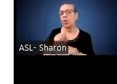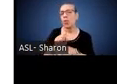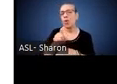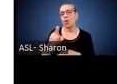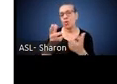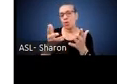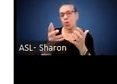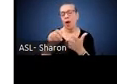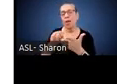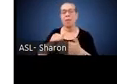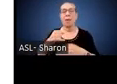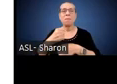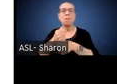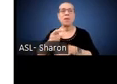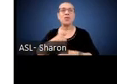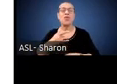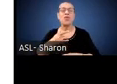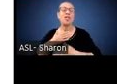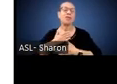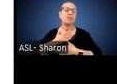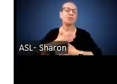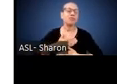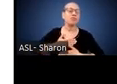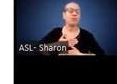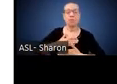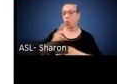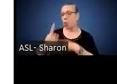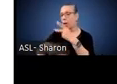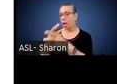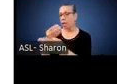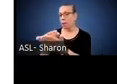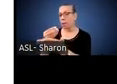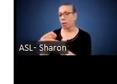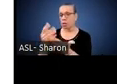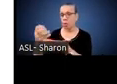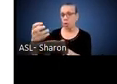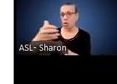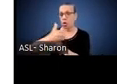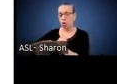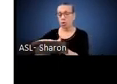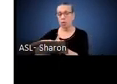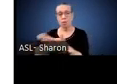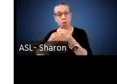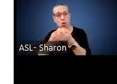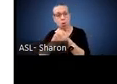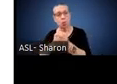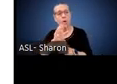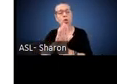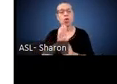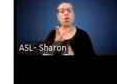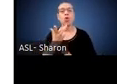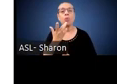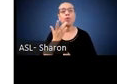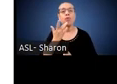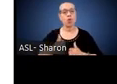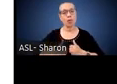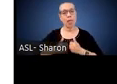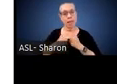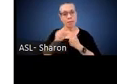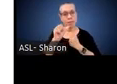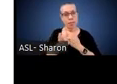you, what type of money you want to make to support the lifestyle of your choosing,